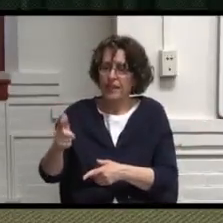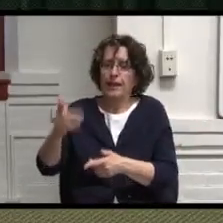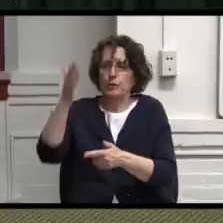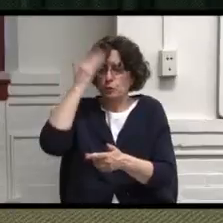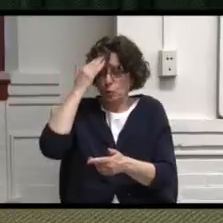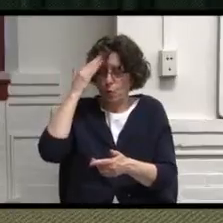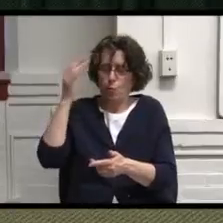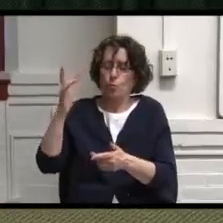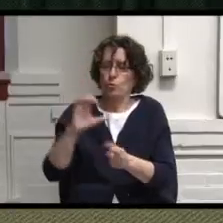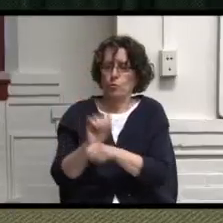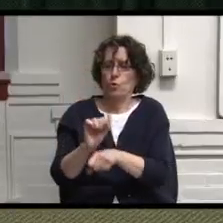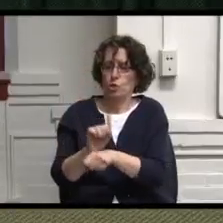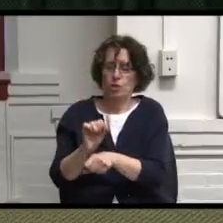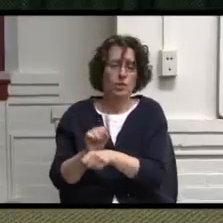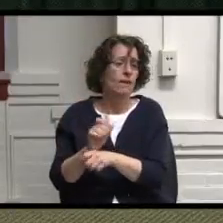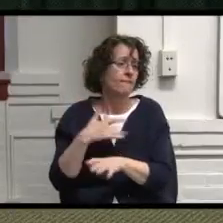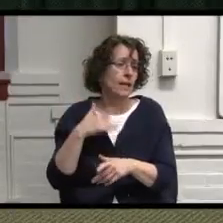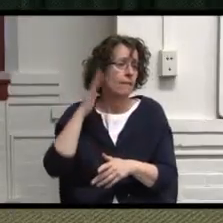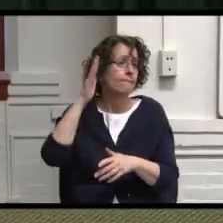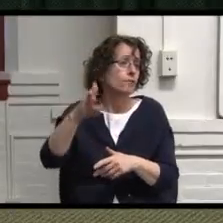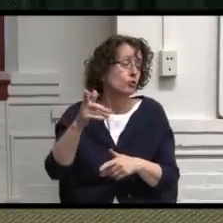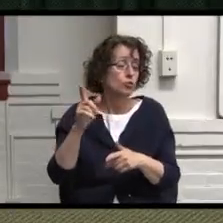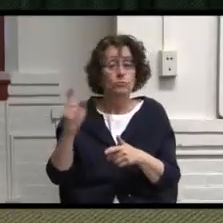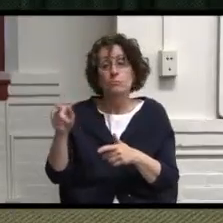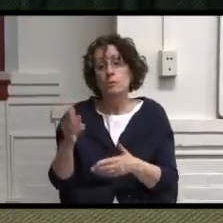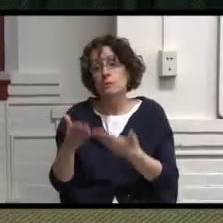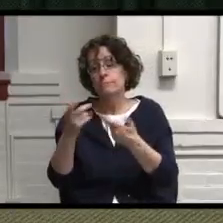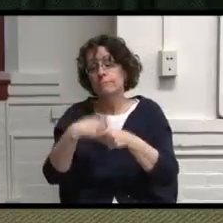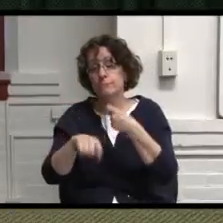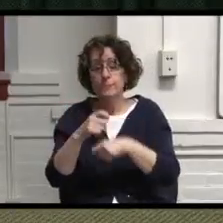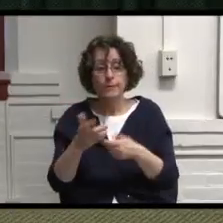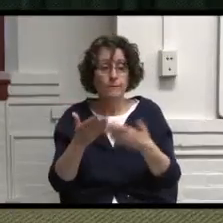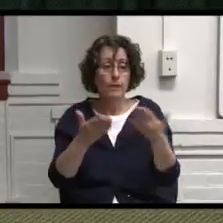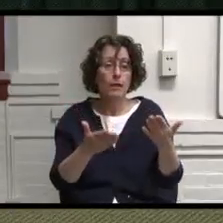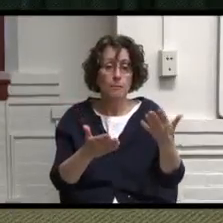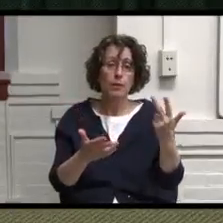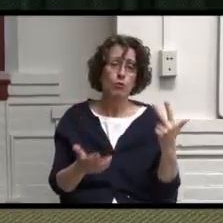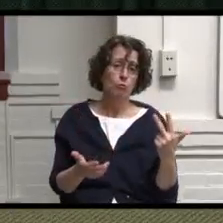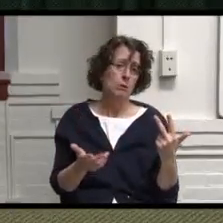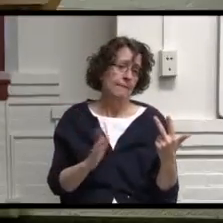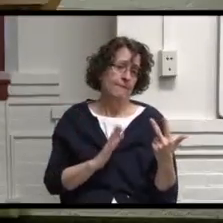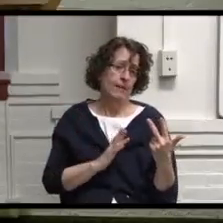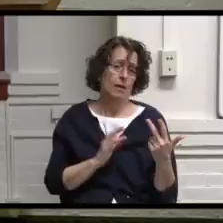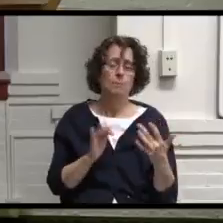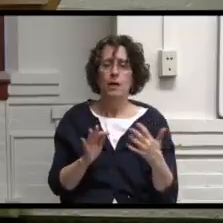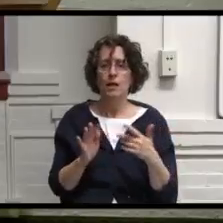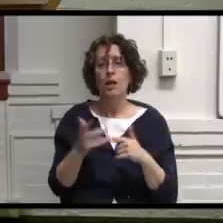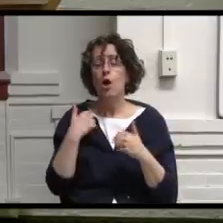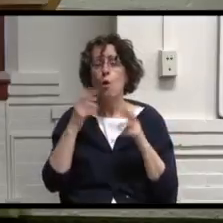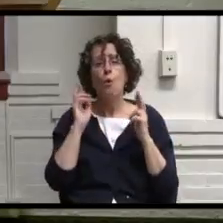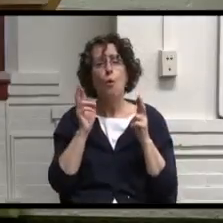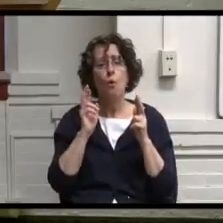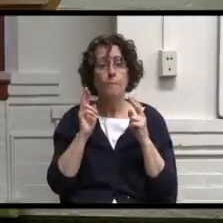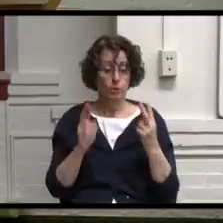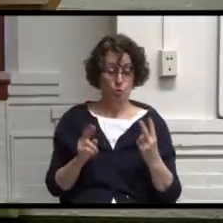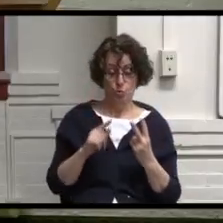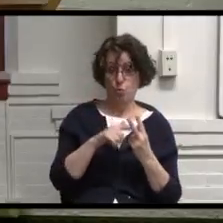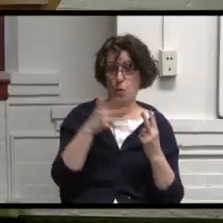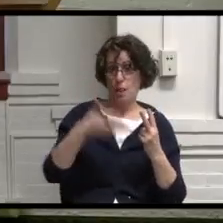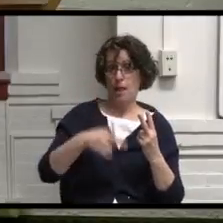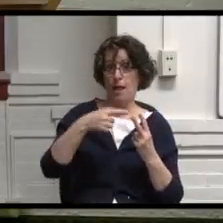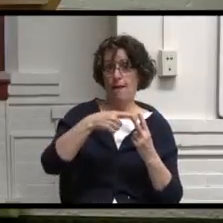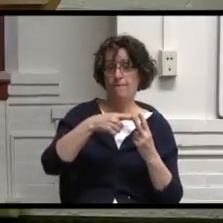a while that 3 would be plenty, we can change it again, and they can bring that recommendation. Hopefully we'll find 3 more volunteers to fill up the rest